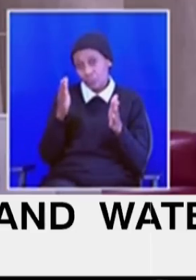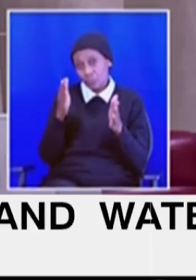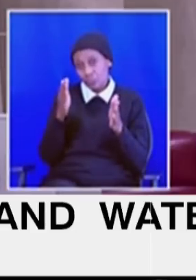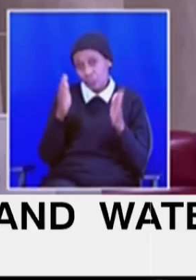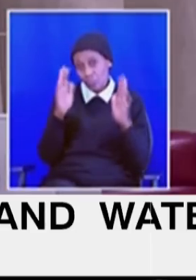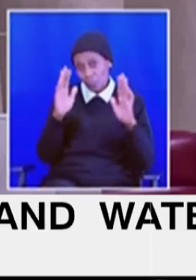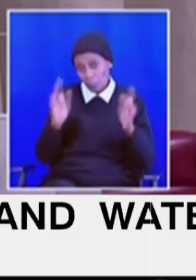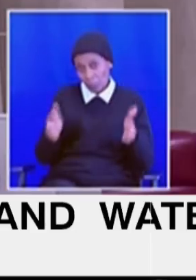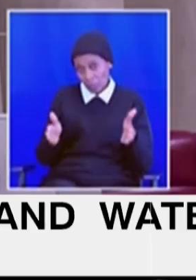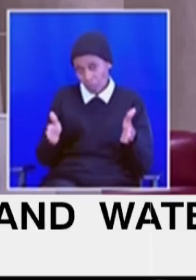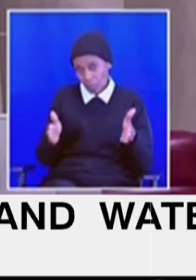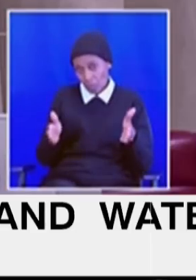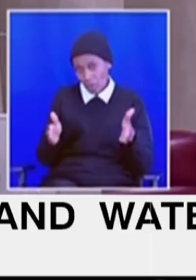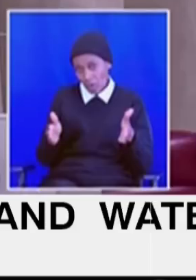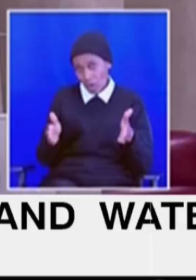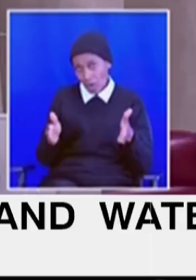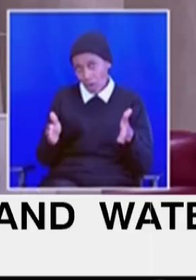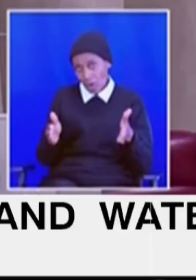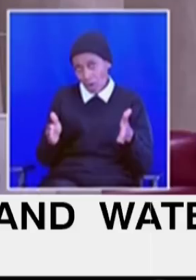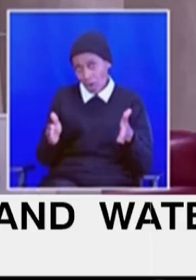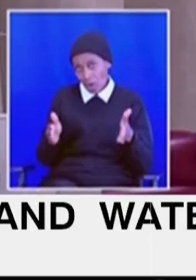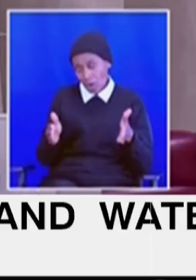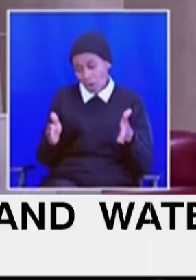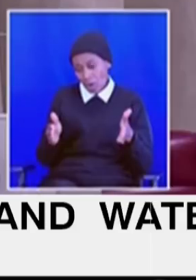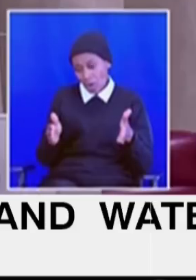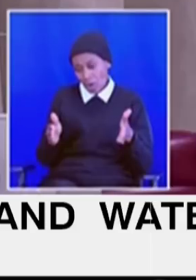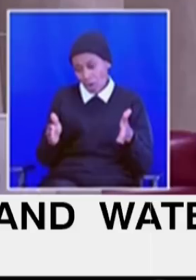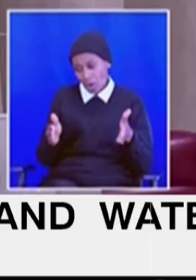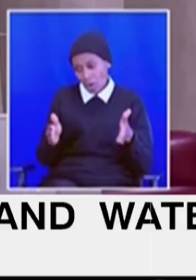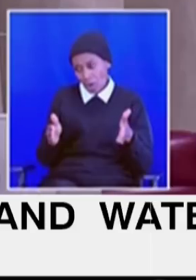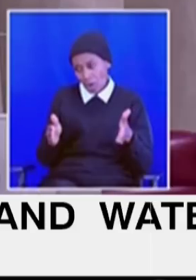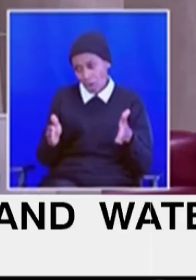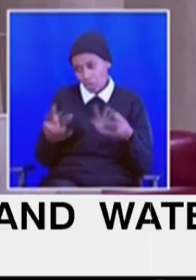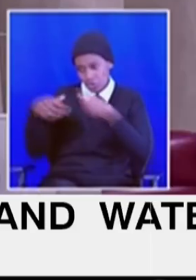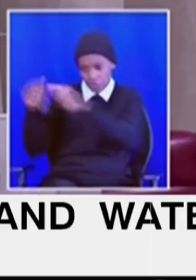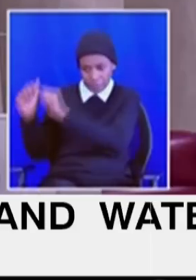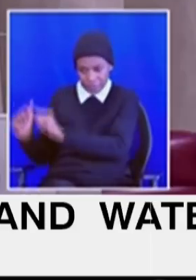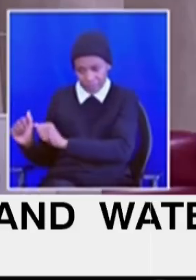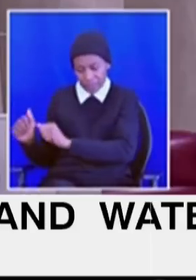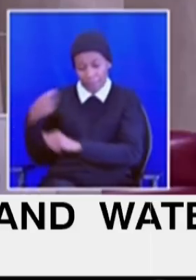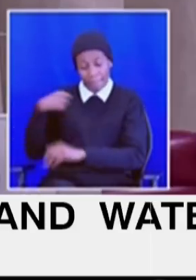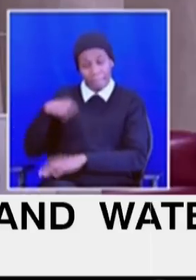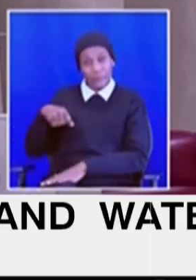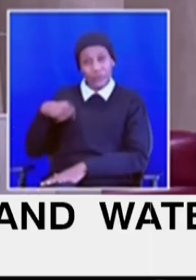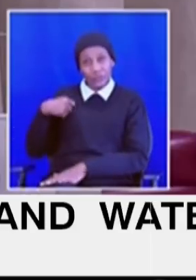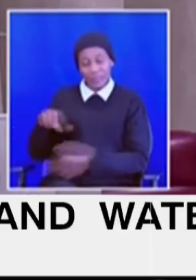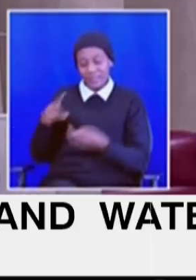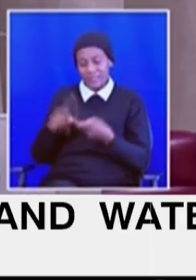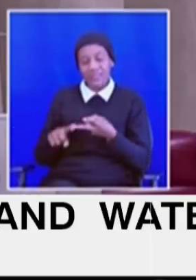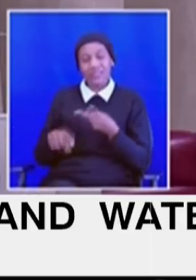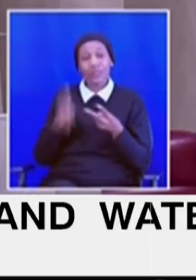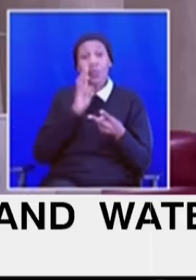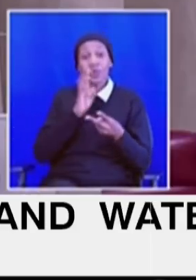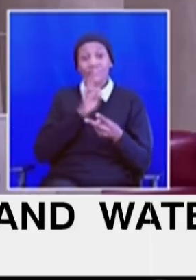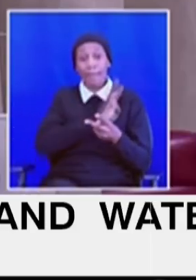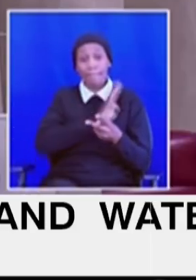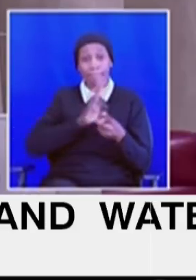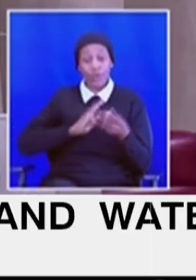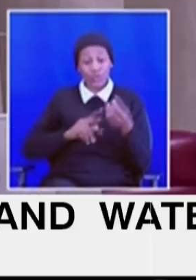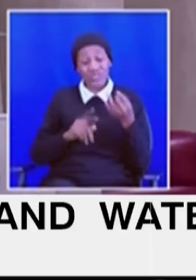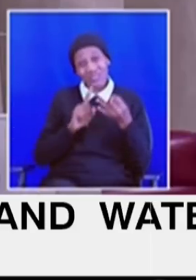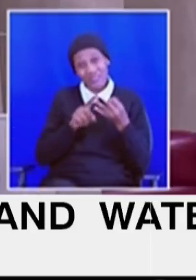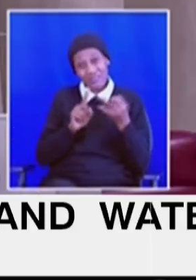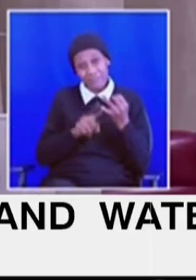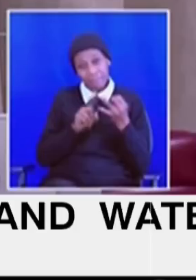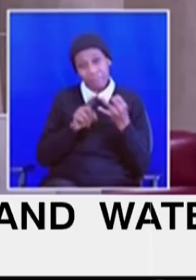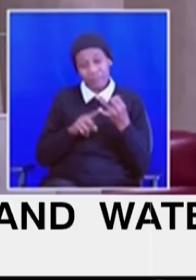period, will amount to a loan. Honorable Chairperson, municipalities and water boards are